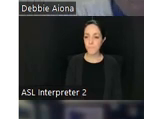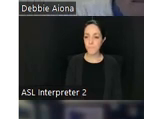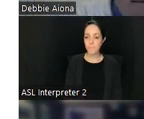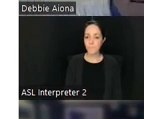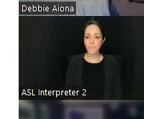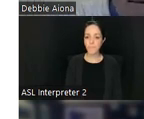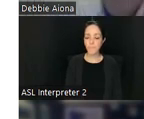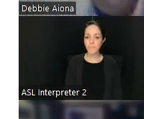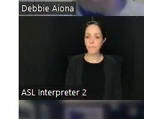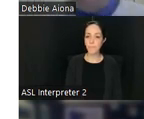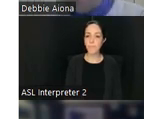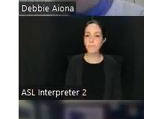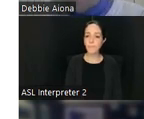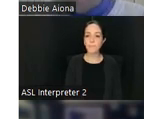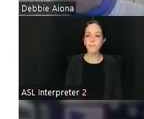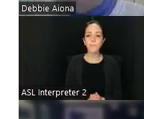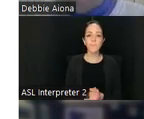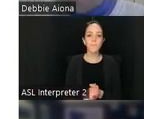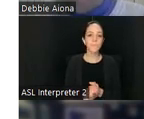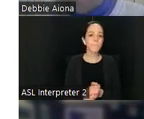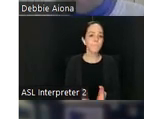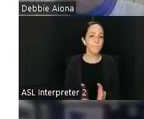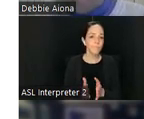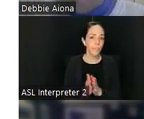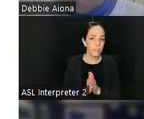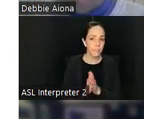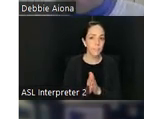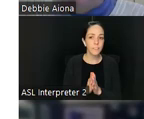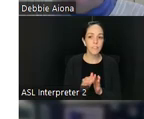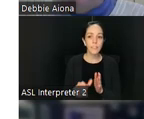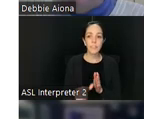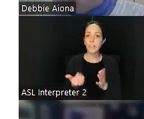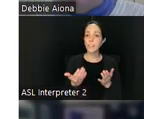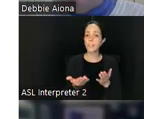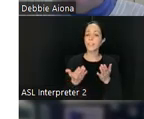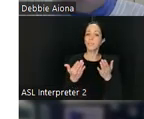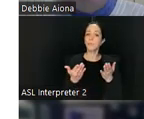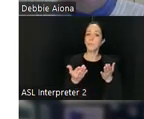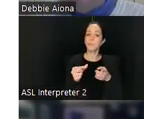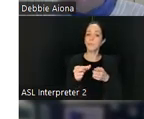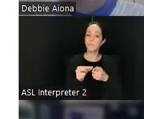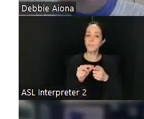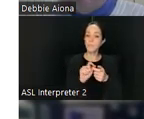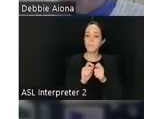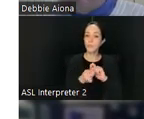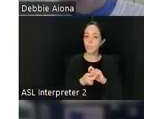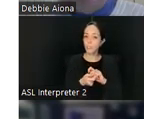Okay, so I'll just ask the sealing questions. Are there any proposed text changes to this section, which is